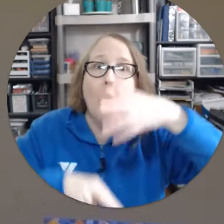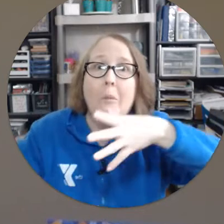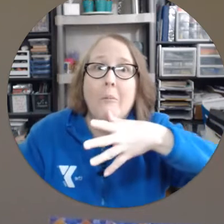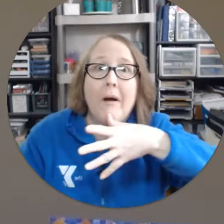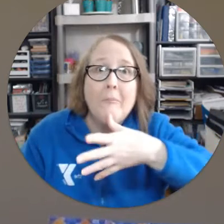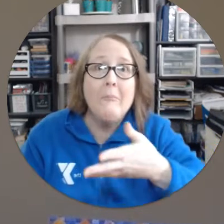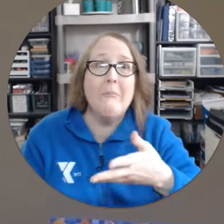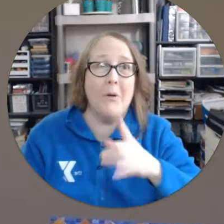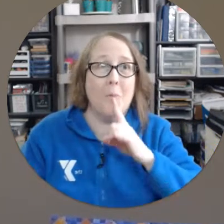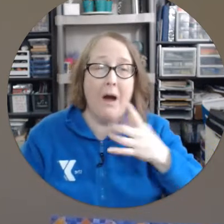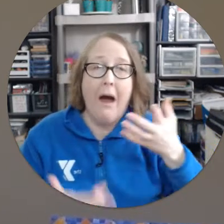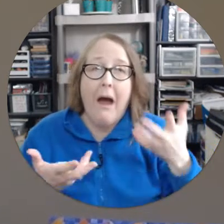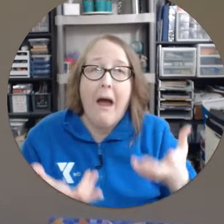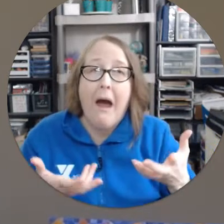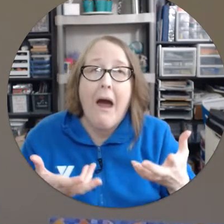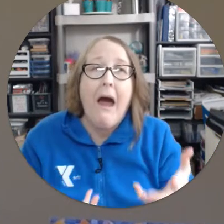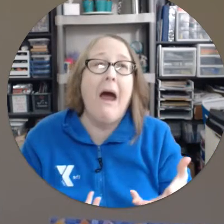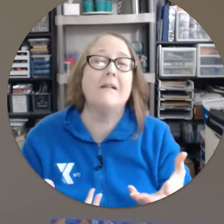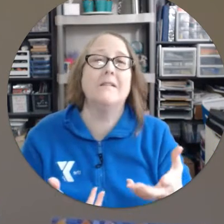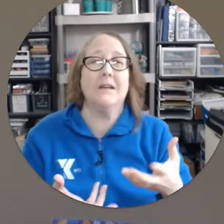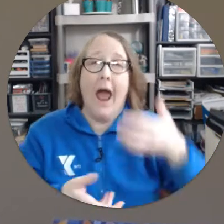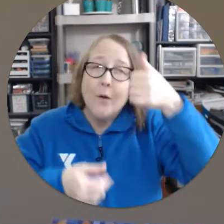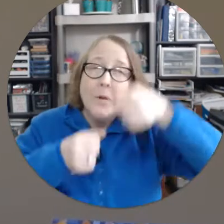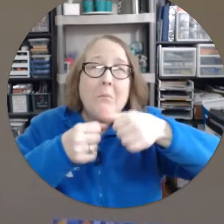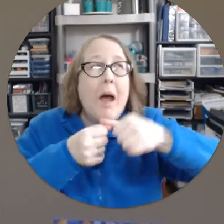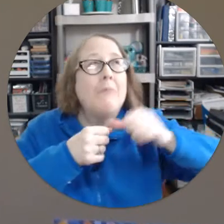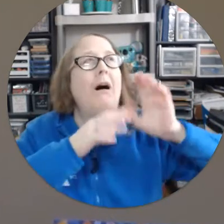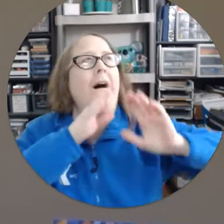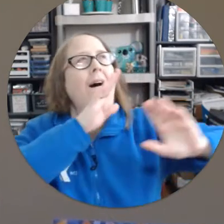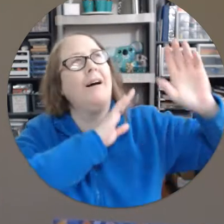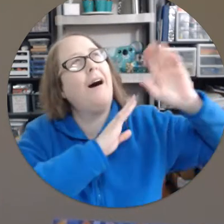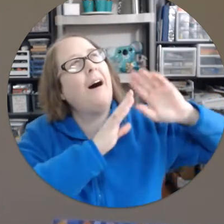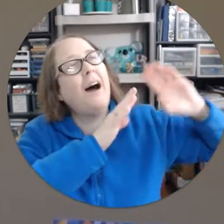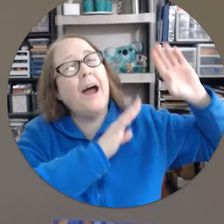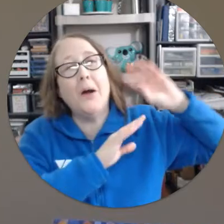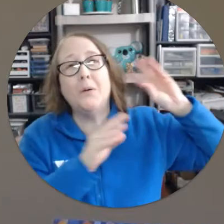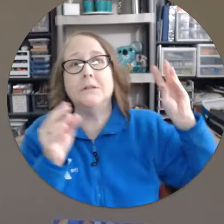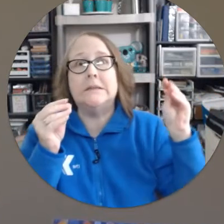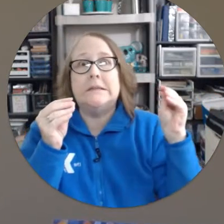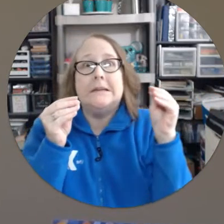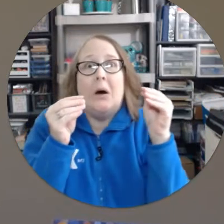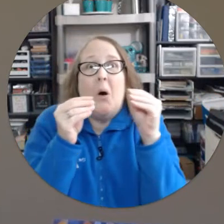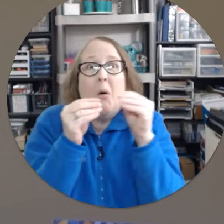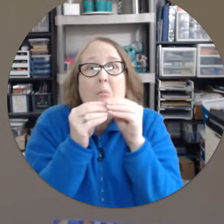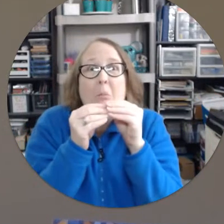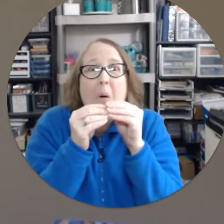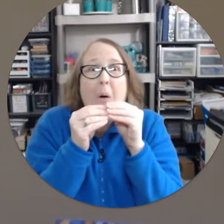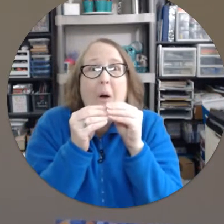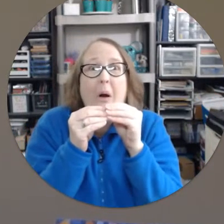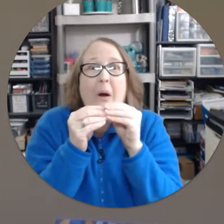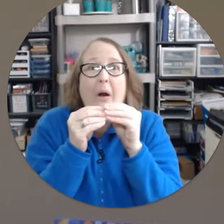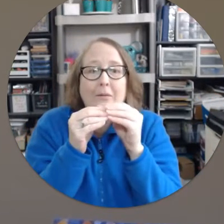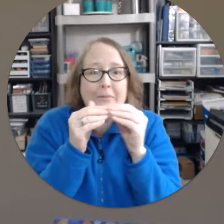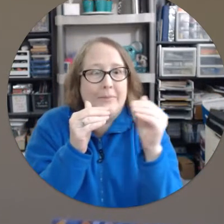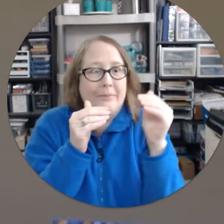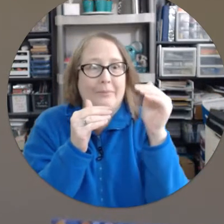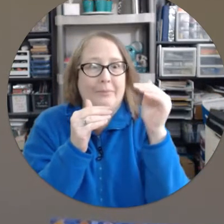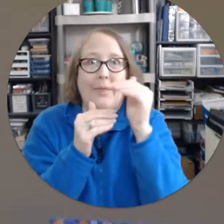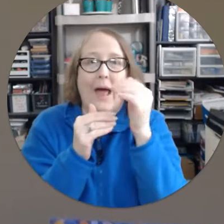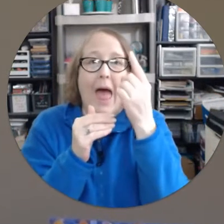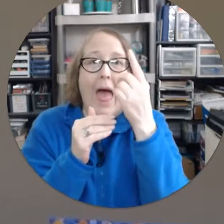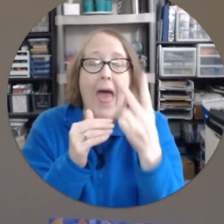said. And remember how it was more than half full when you